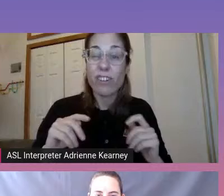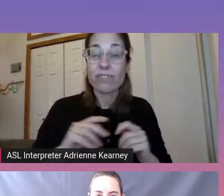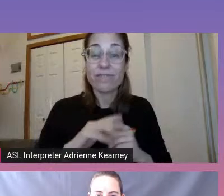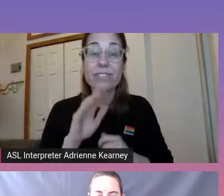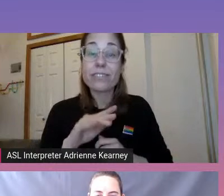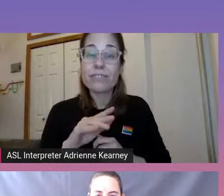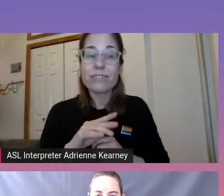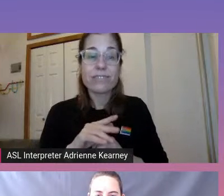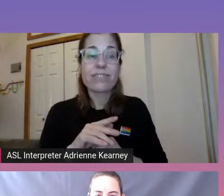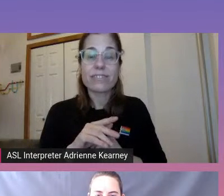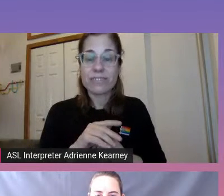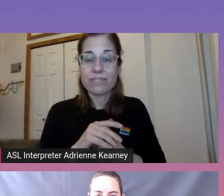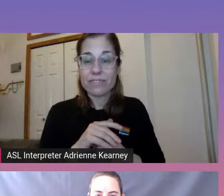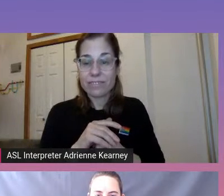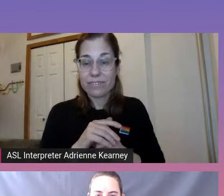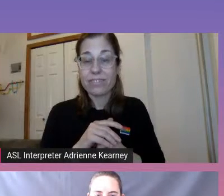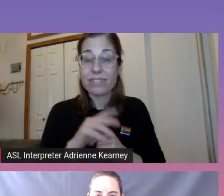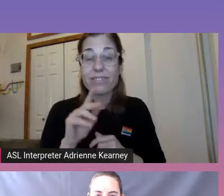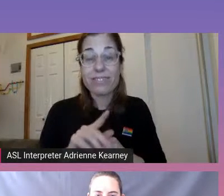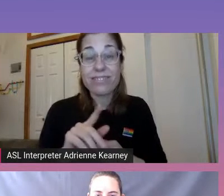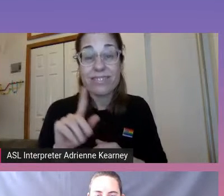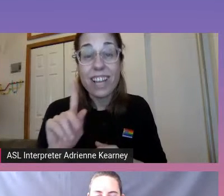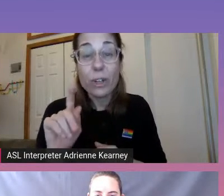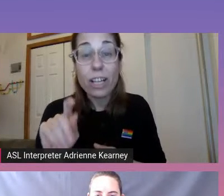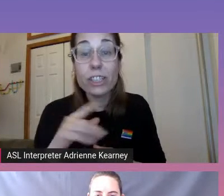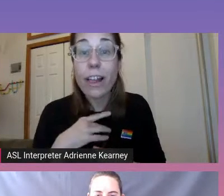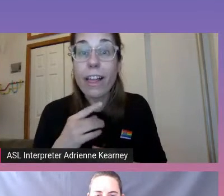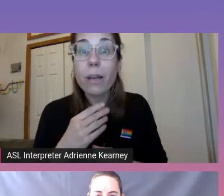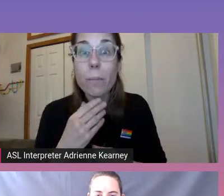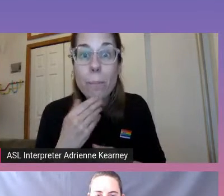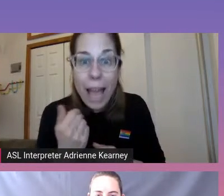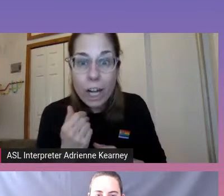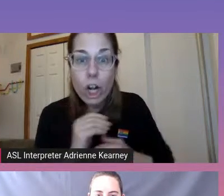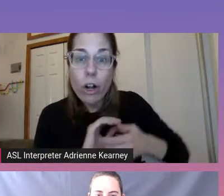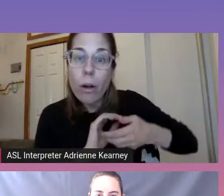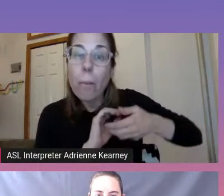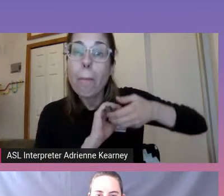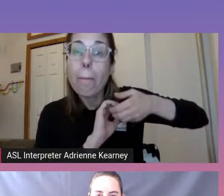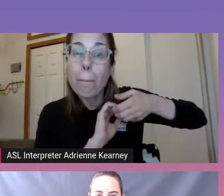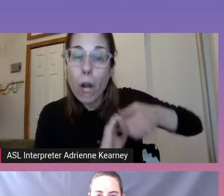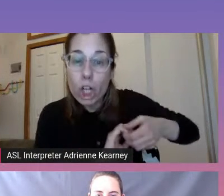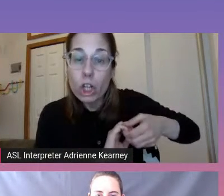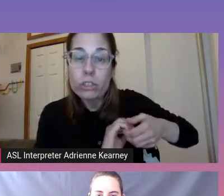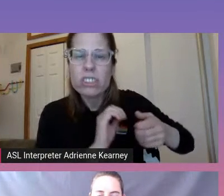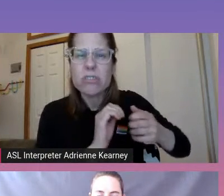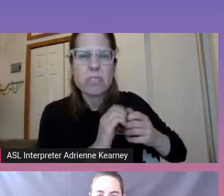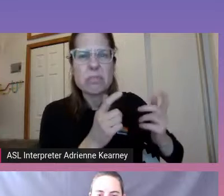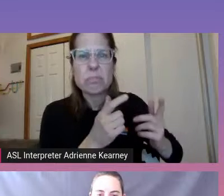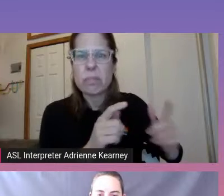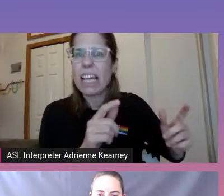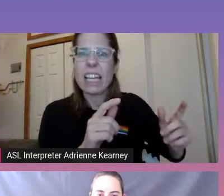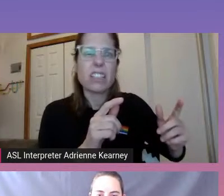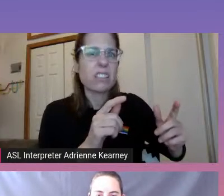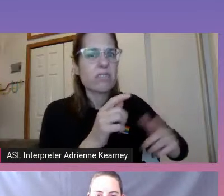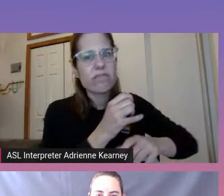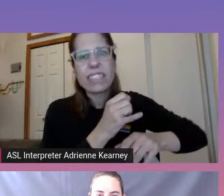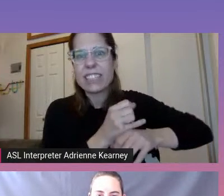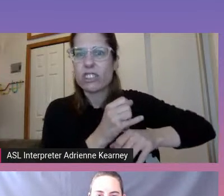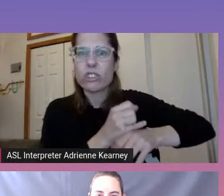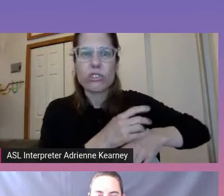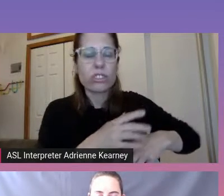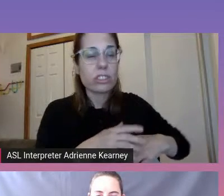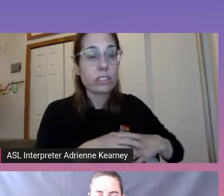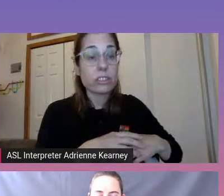because I think better partnerships, I think, is really important with large institutions, because often large institutions might not be